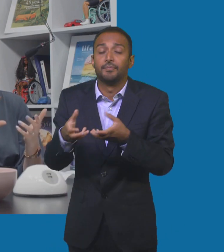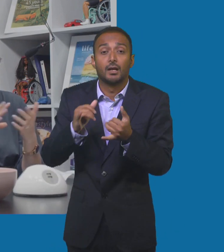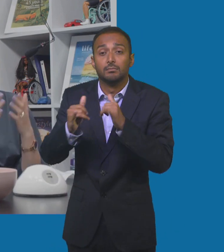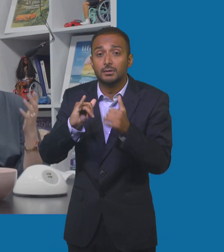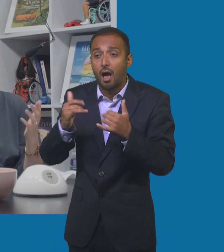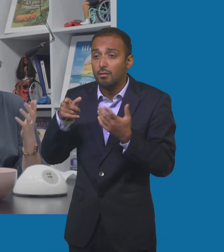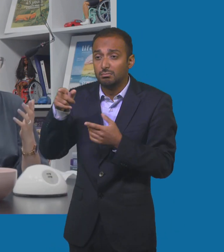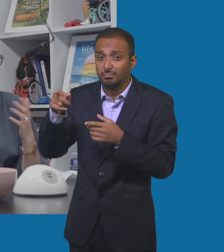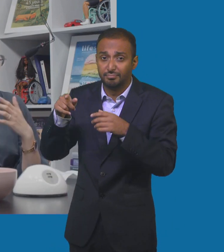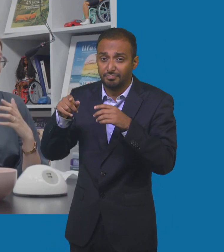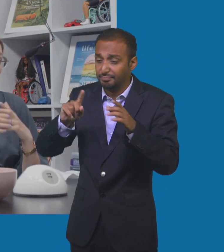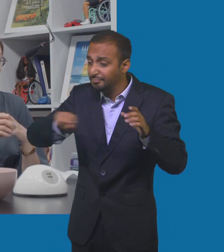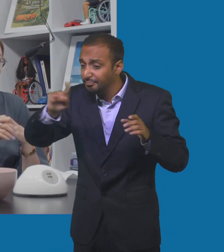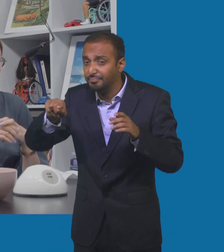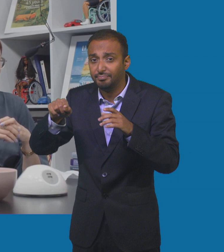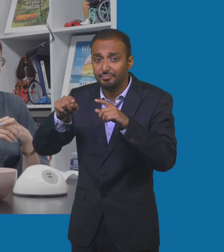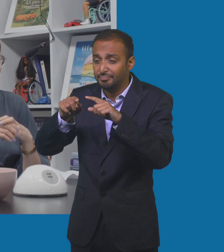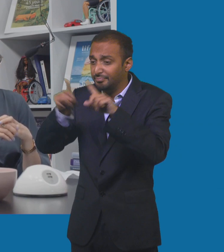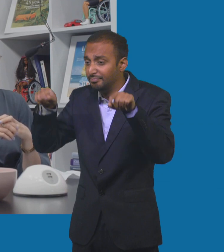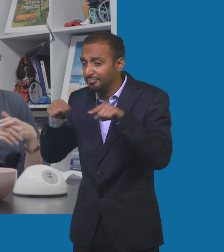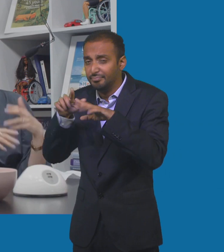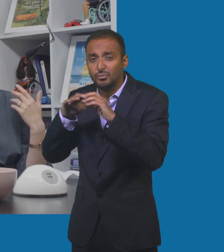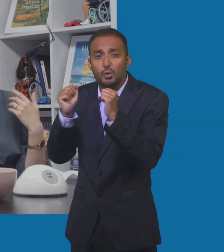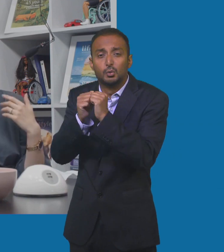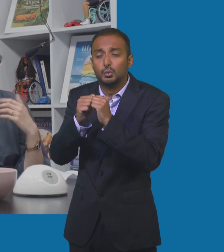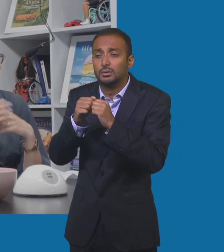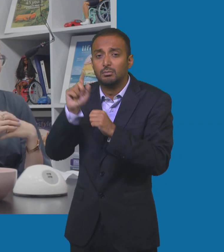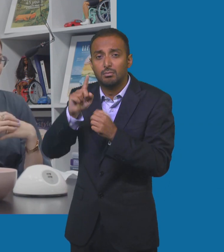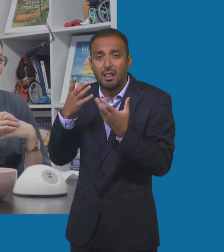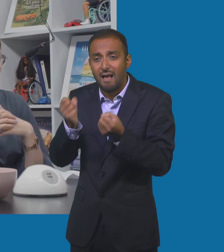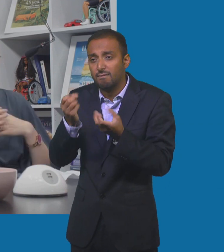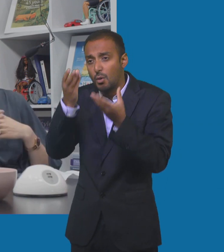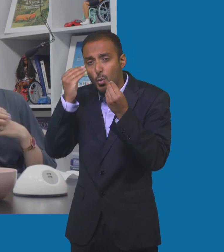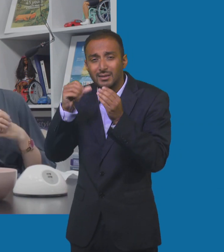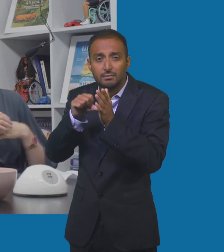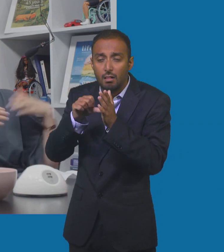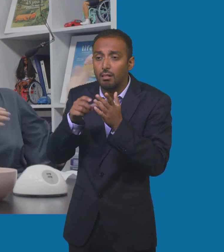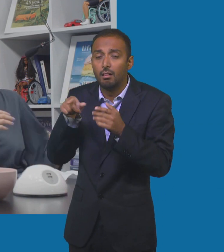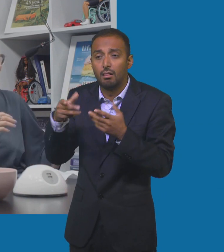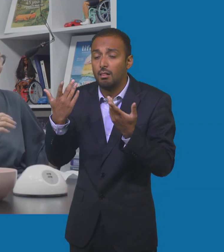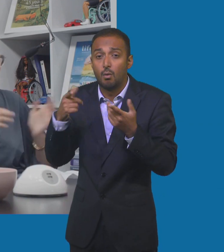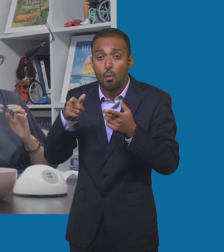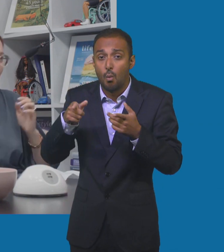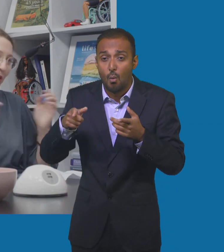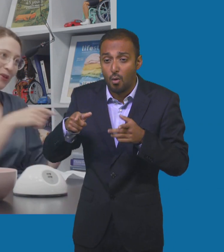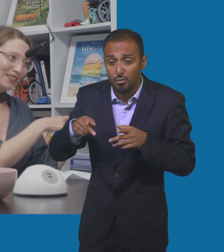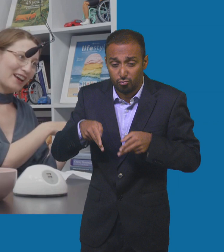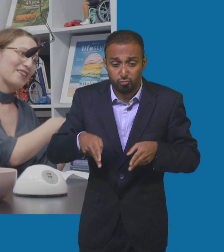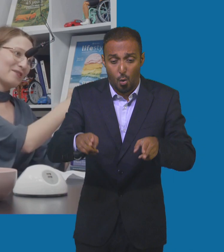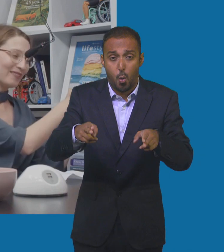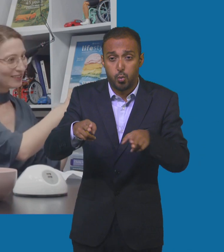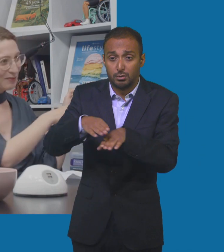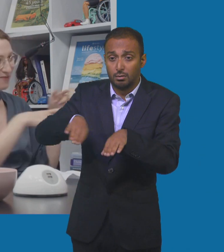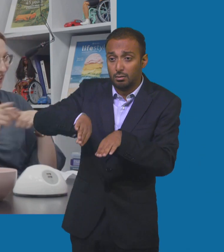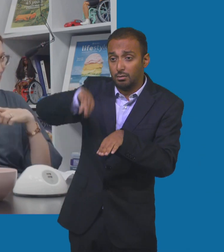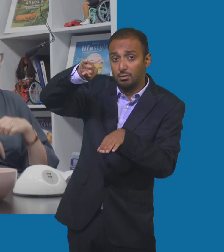way for people with learning disabilities. For example, there's high curbs, there's dropped curbs that are ages away, so you have to go all the way